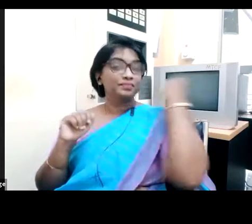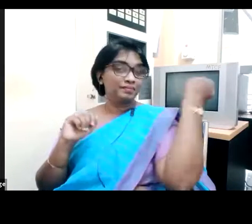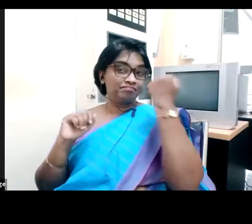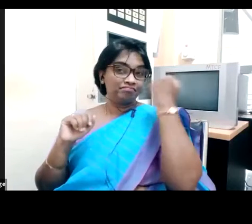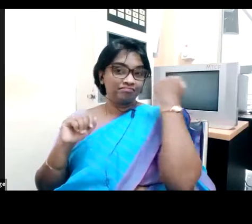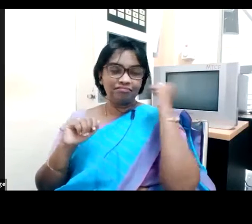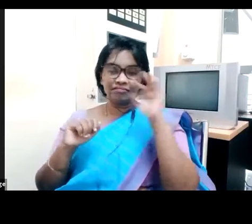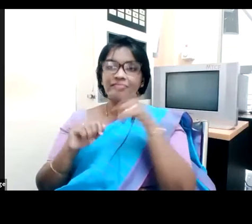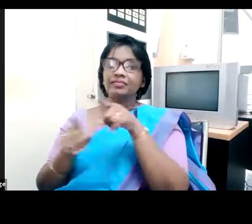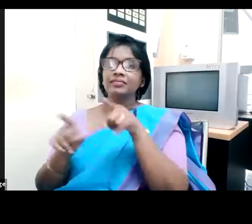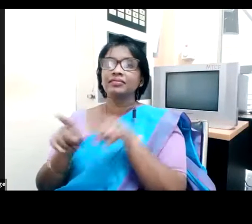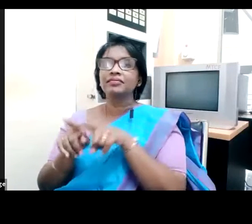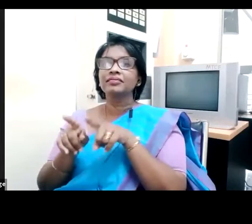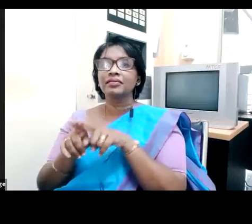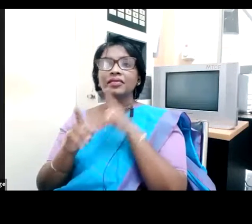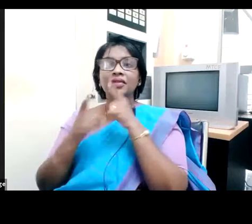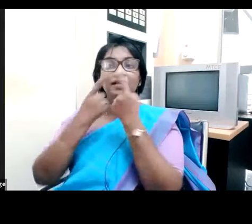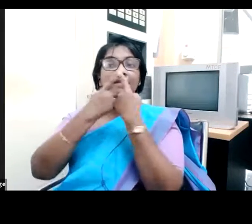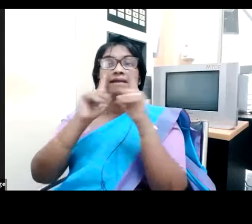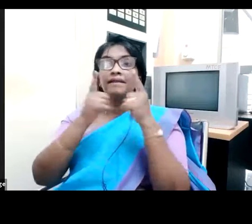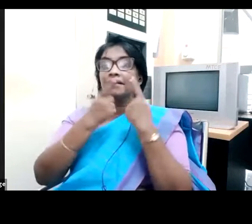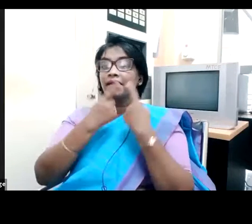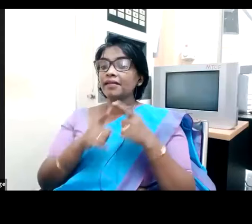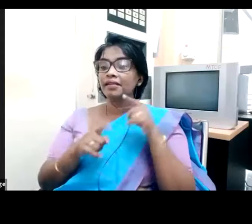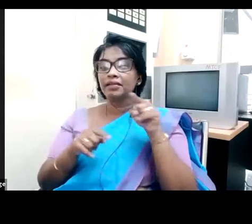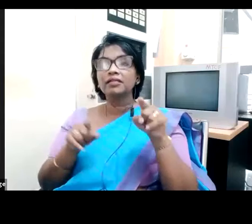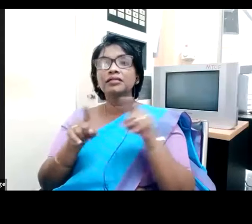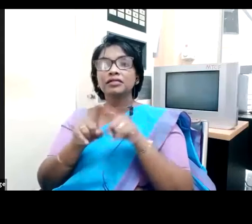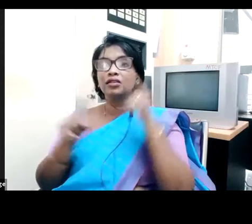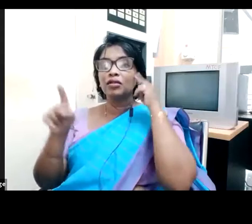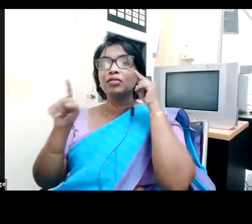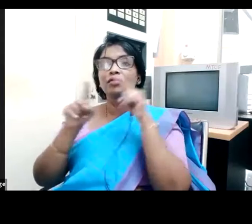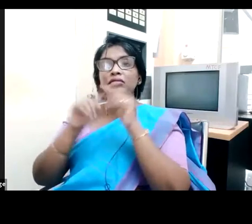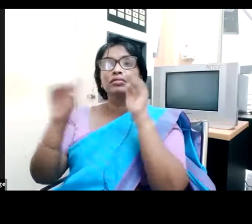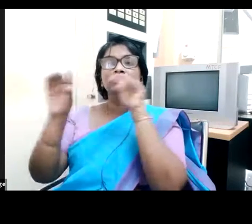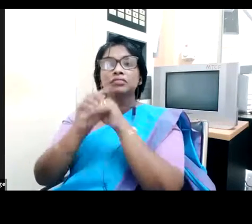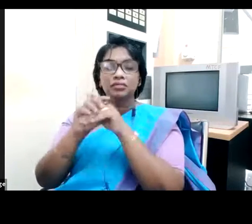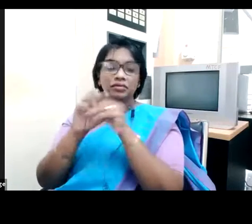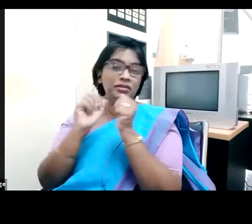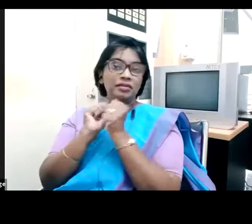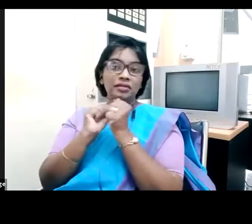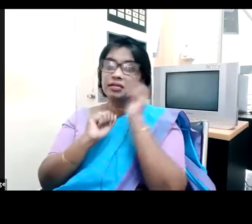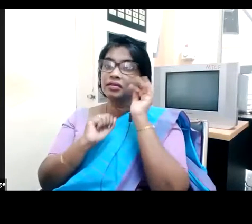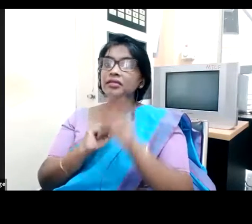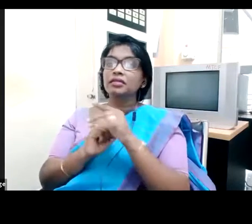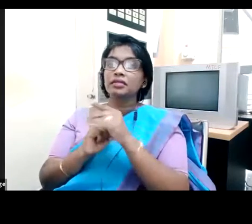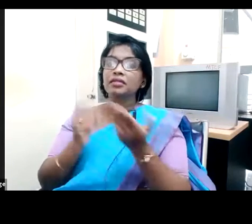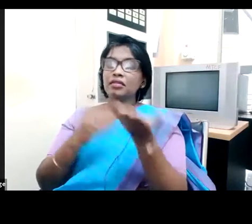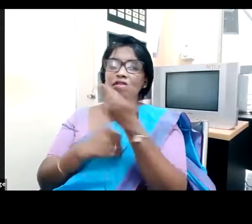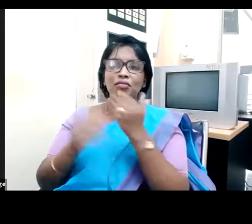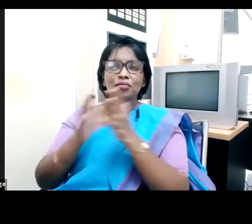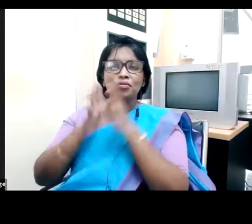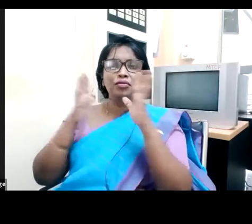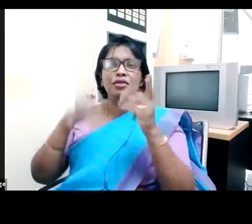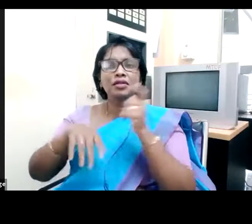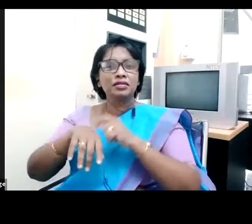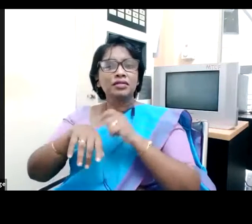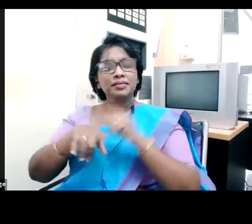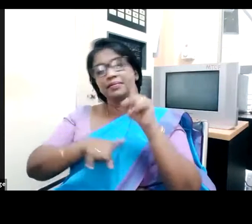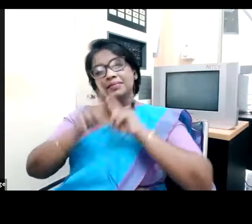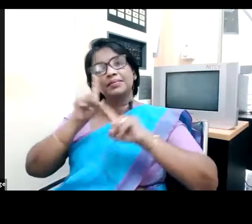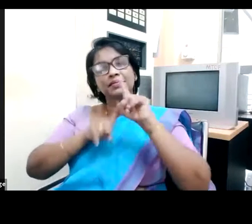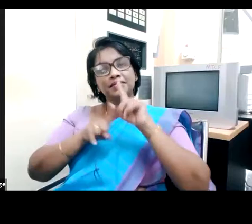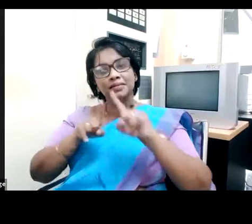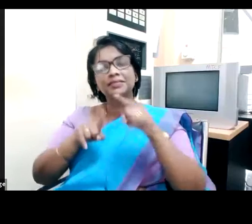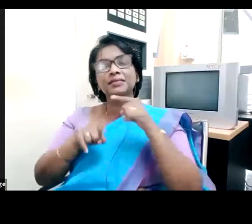diversity, equity, and inclusion. Very often when we talk about DEI, many would